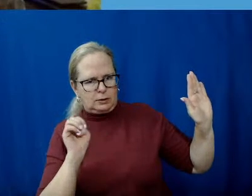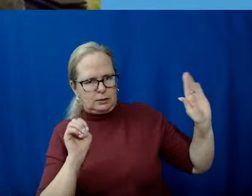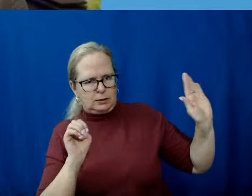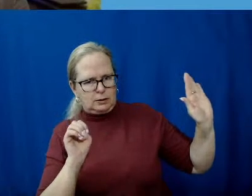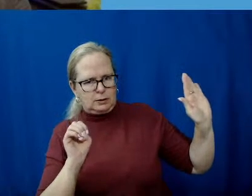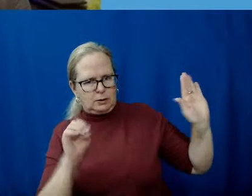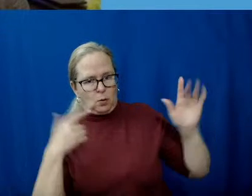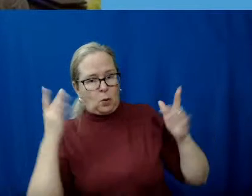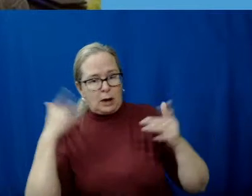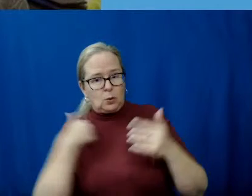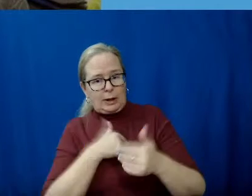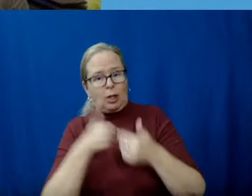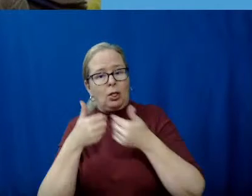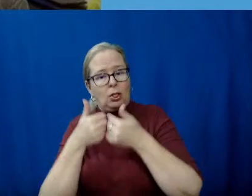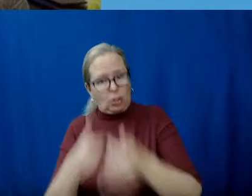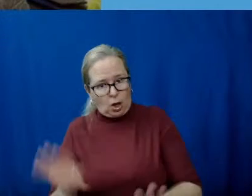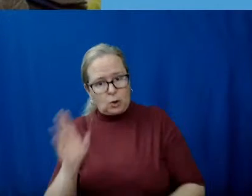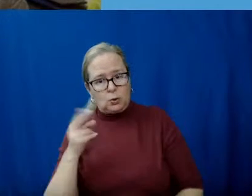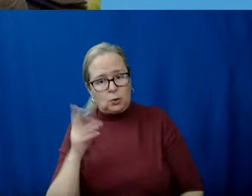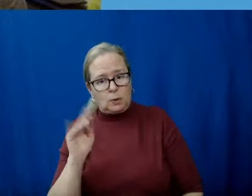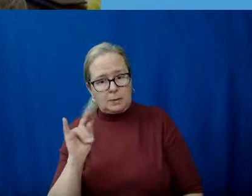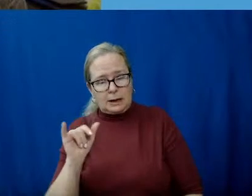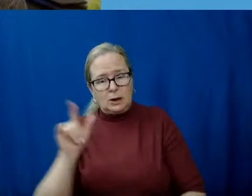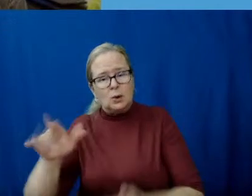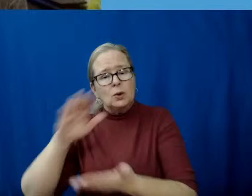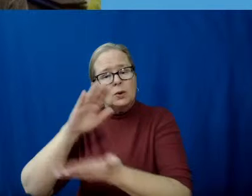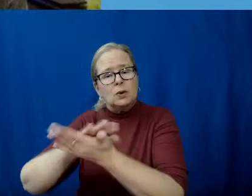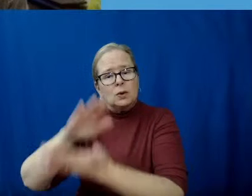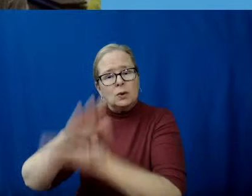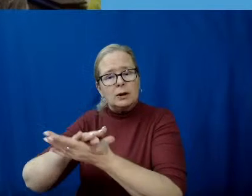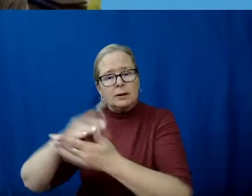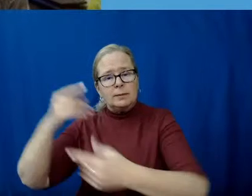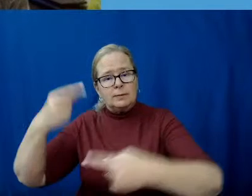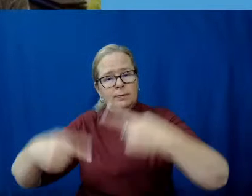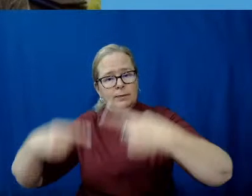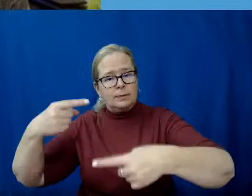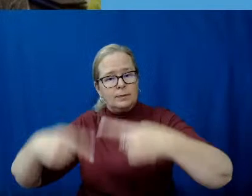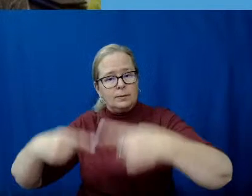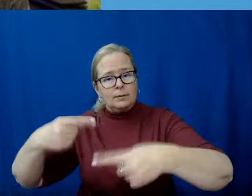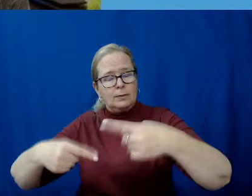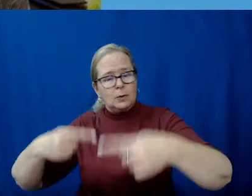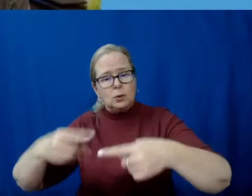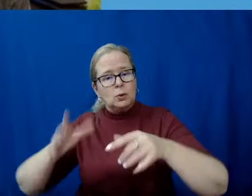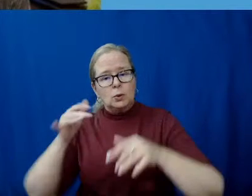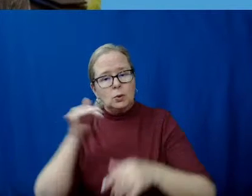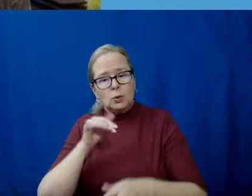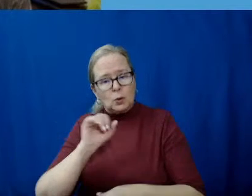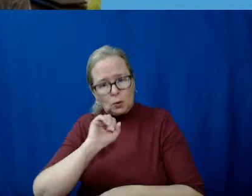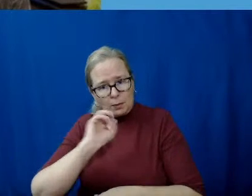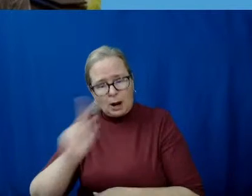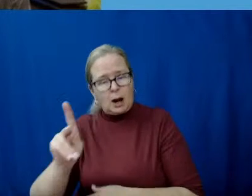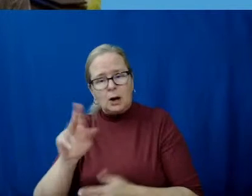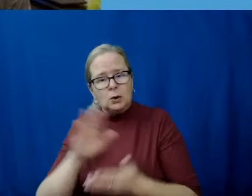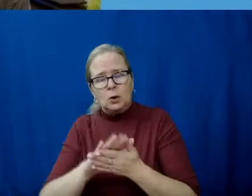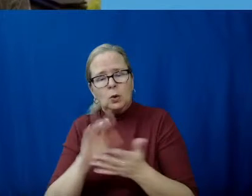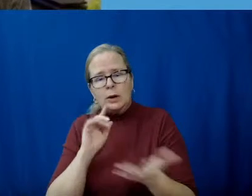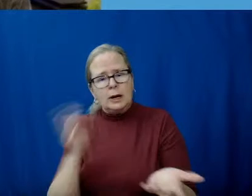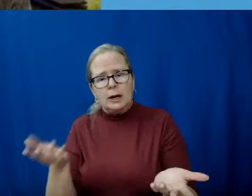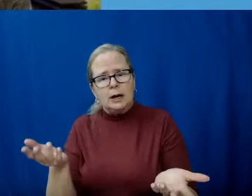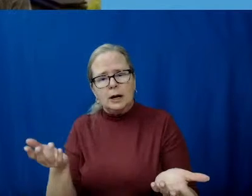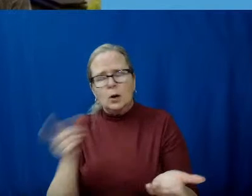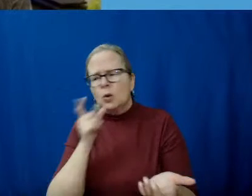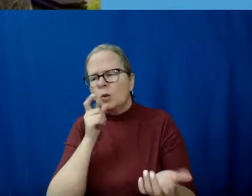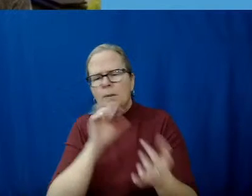and should kids be free from disease. I saw it as incompetence, really. A government that just couldn't